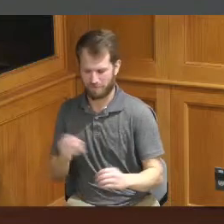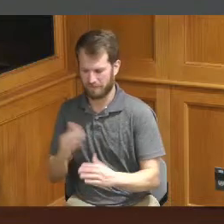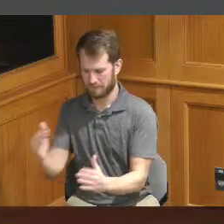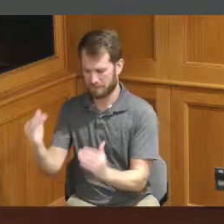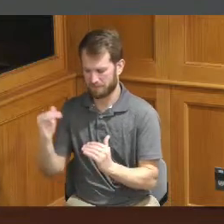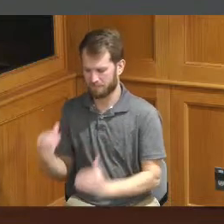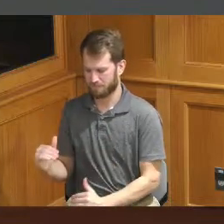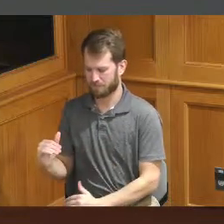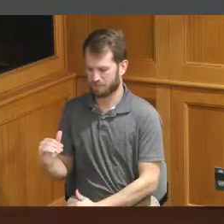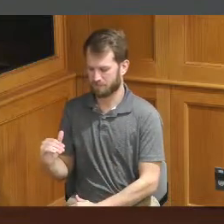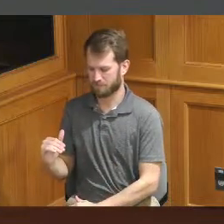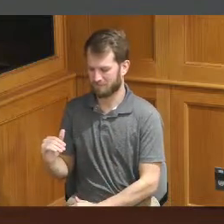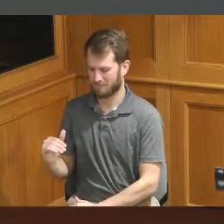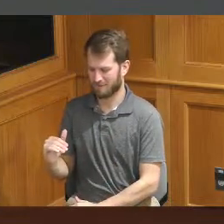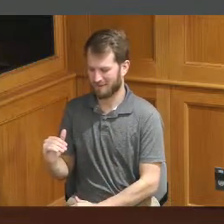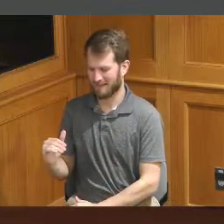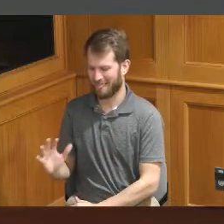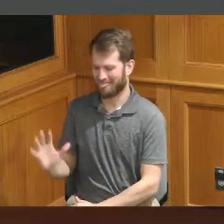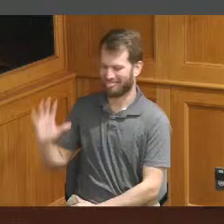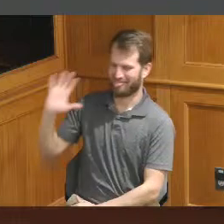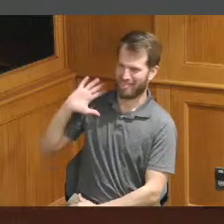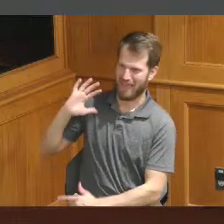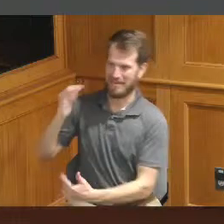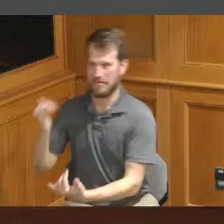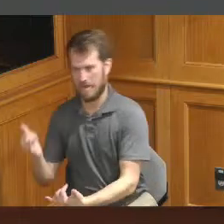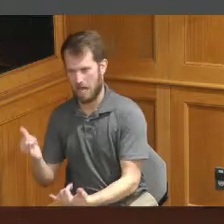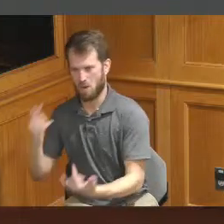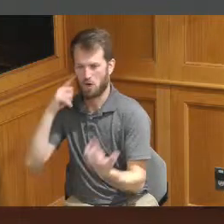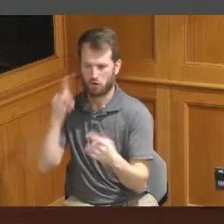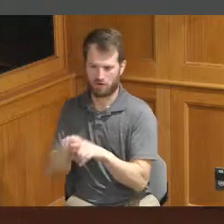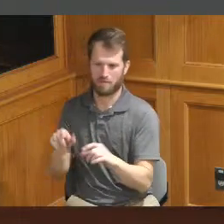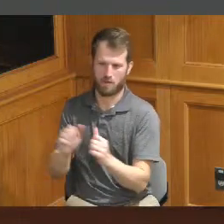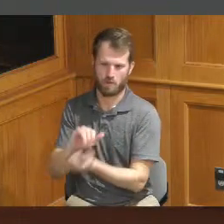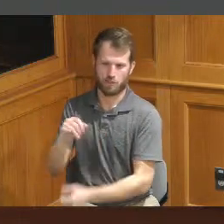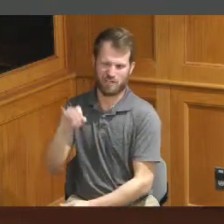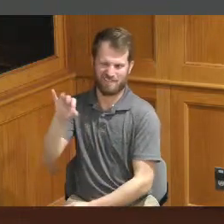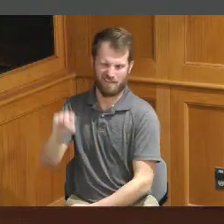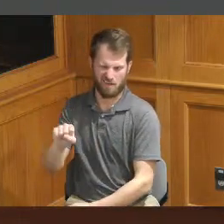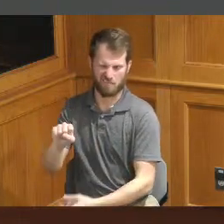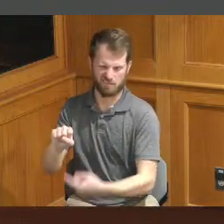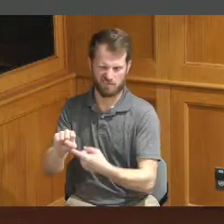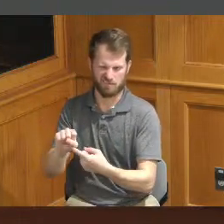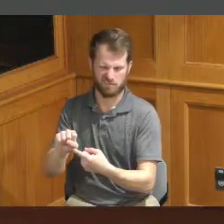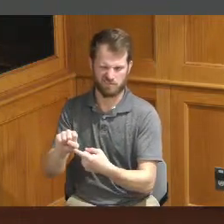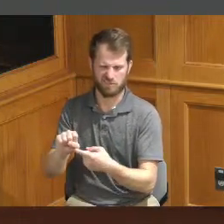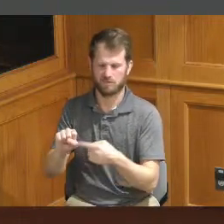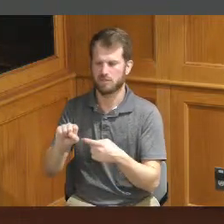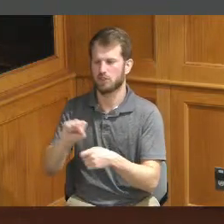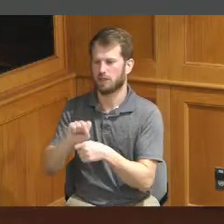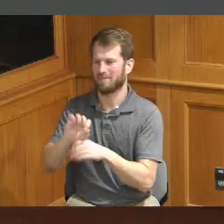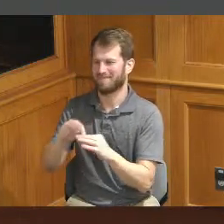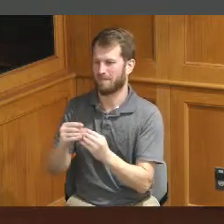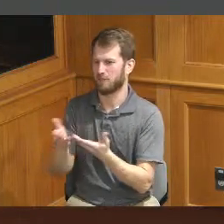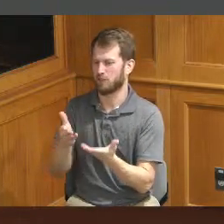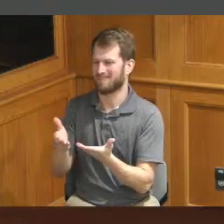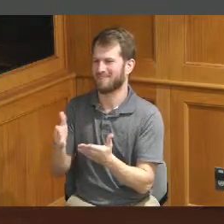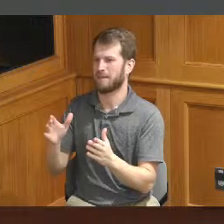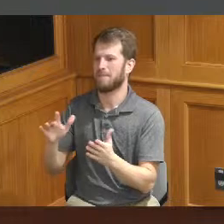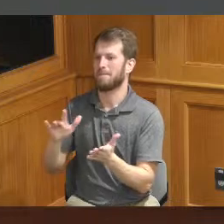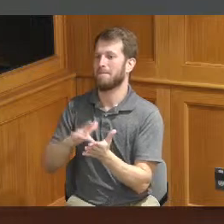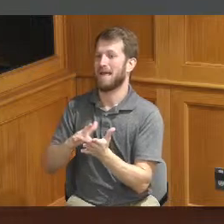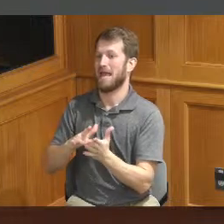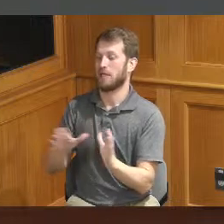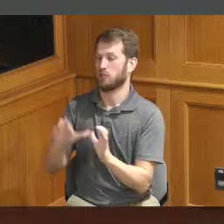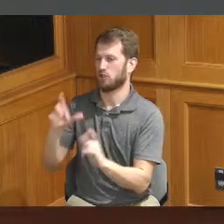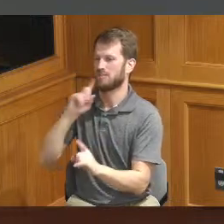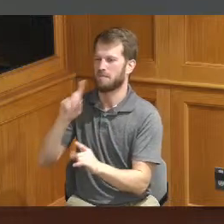is a then and now agreement with JFS, Job and Family Services, and MedCerts, which does